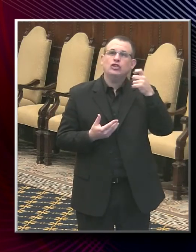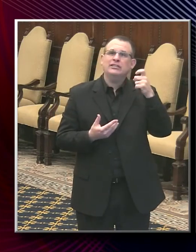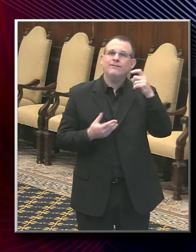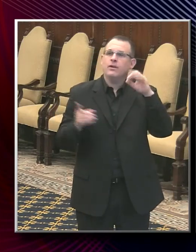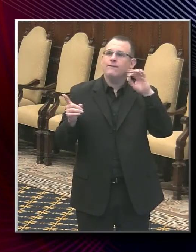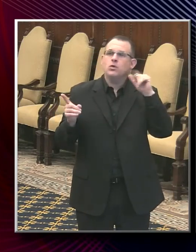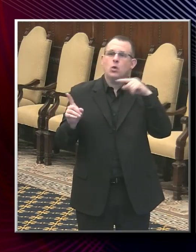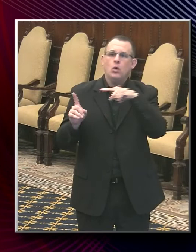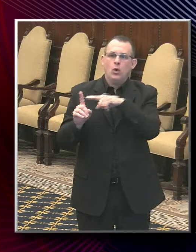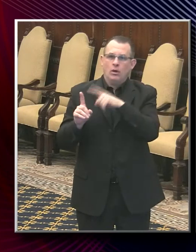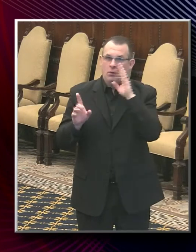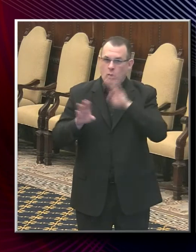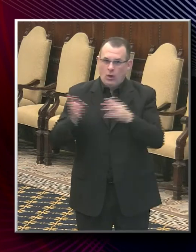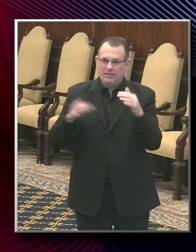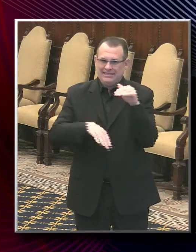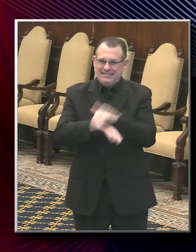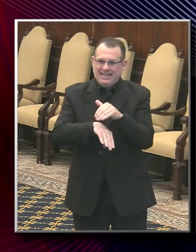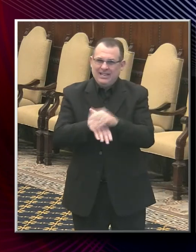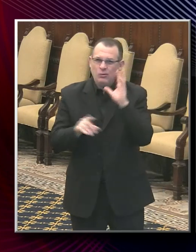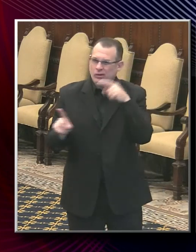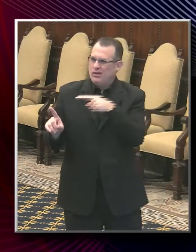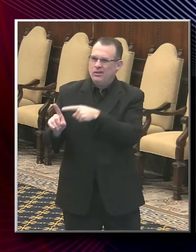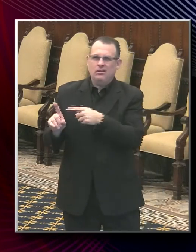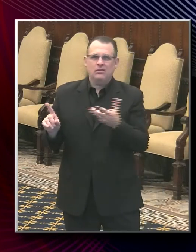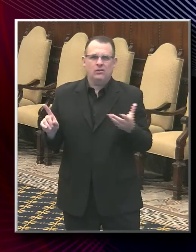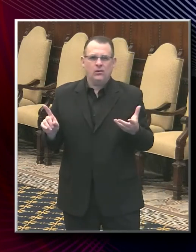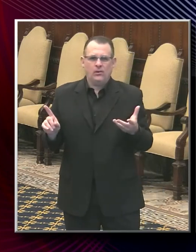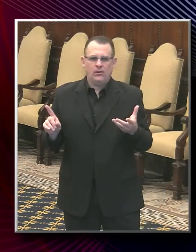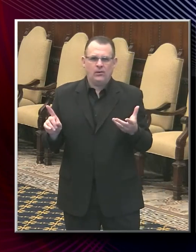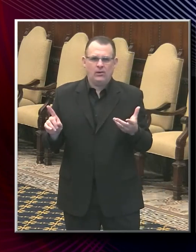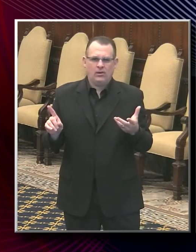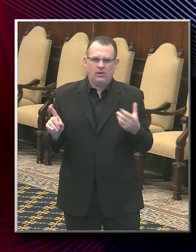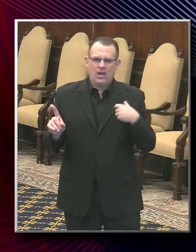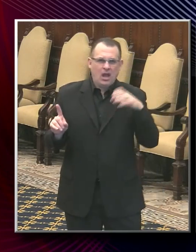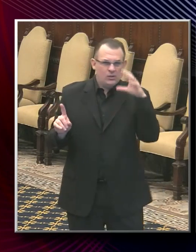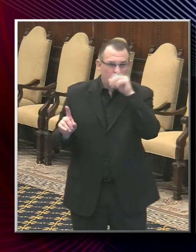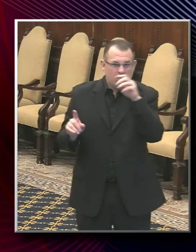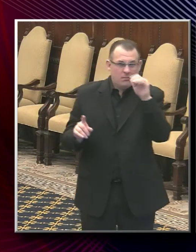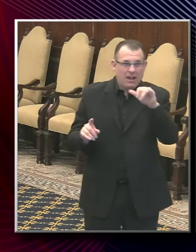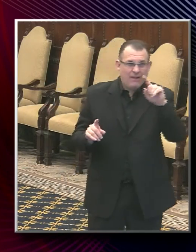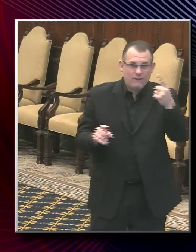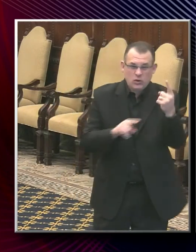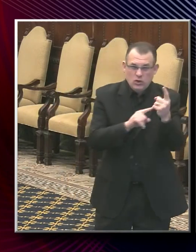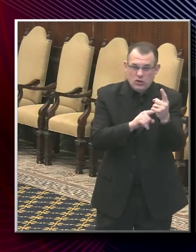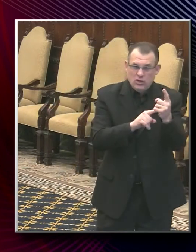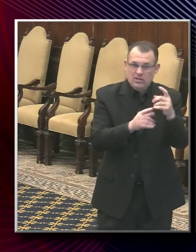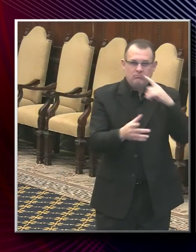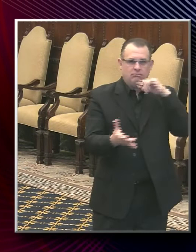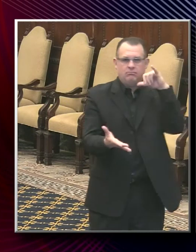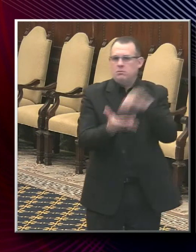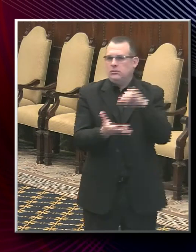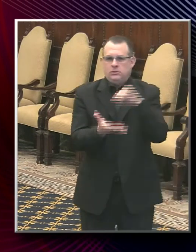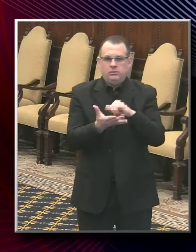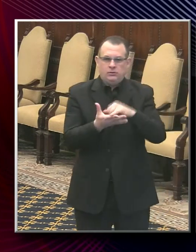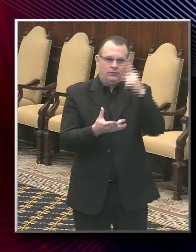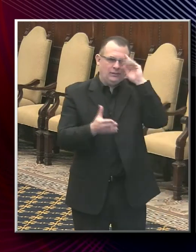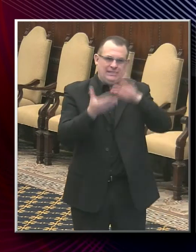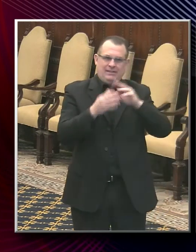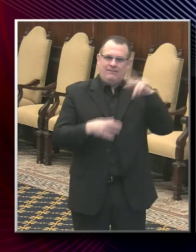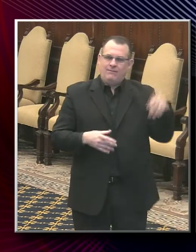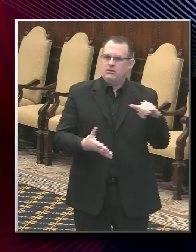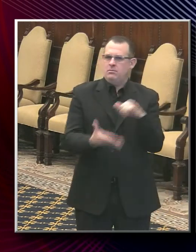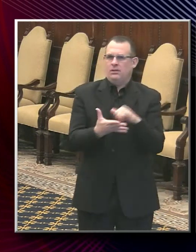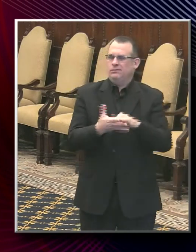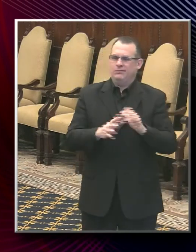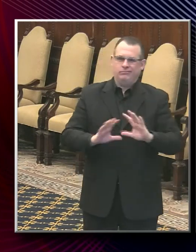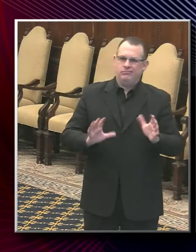by this evening. I'm assuming that May 1st is totally unrealistic for the city of Philadelphia to be open. Have you thought about